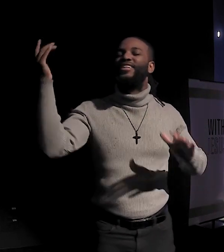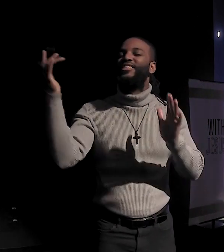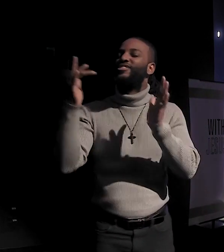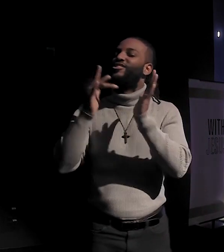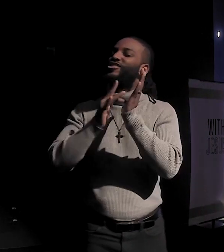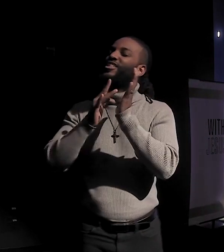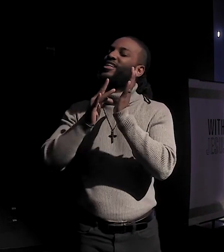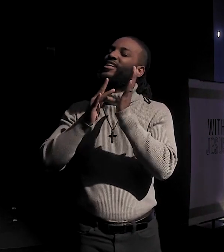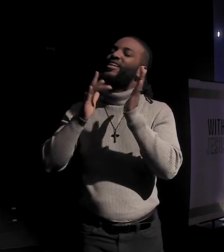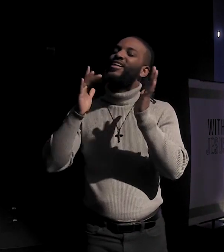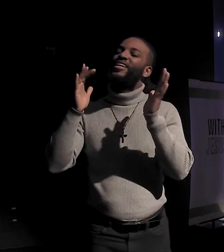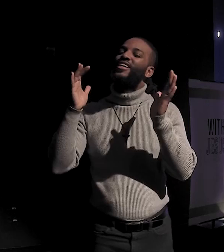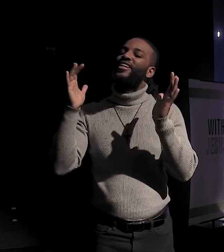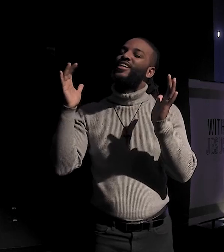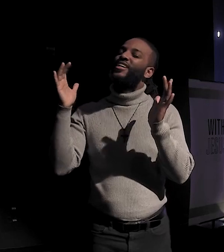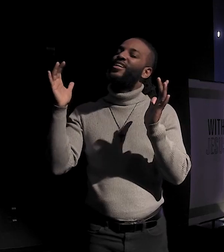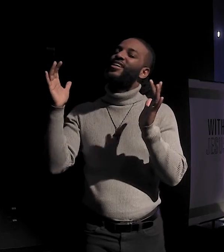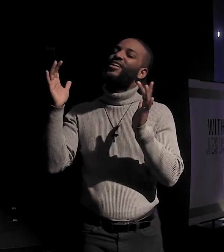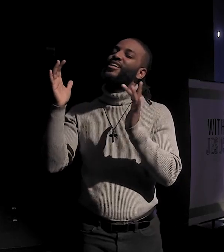me.